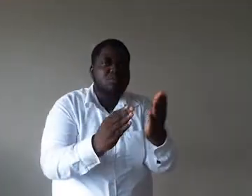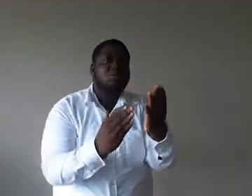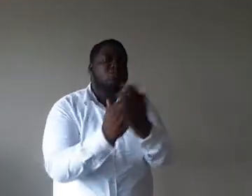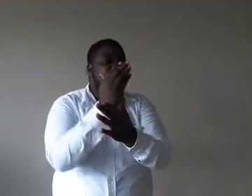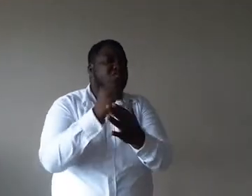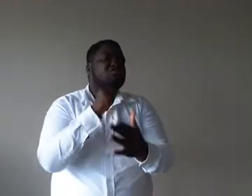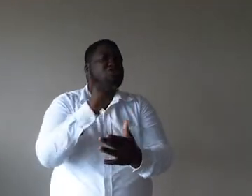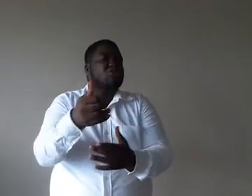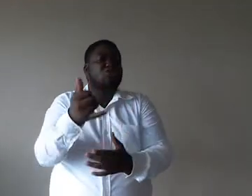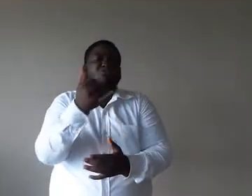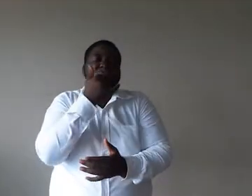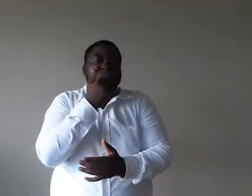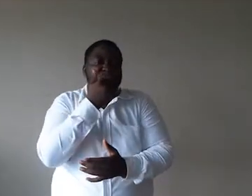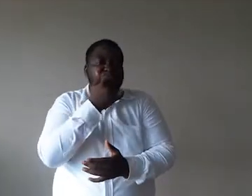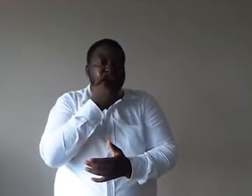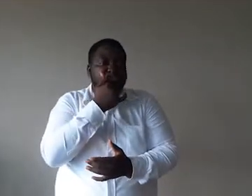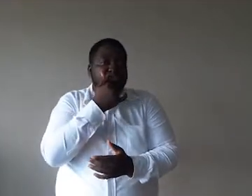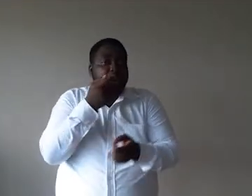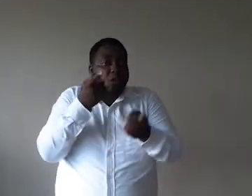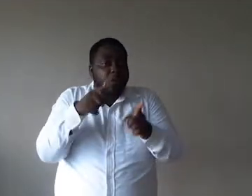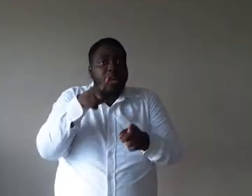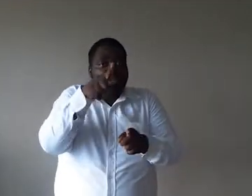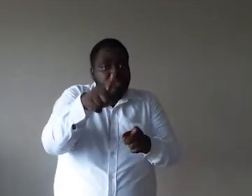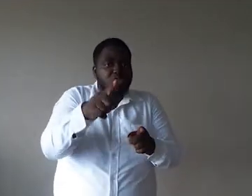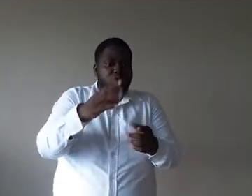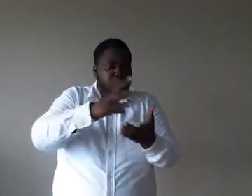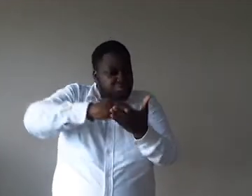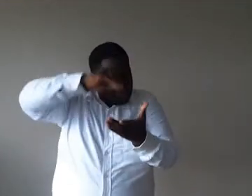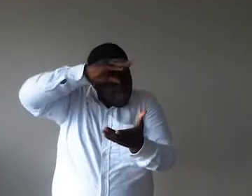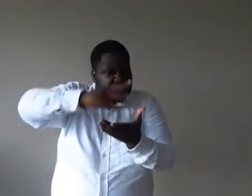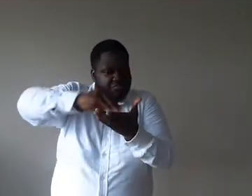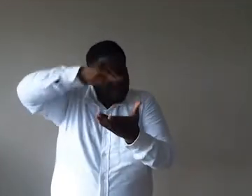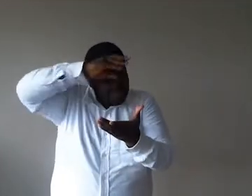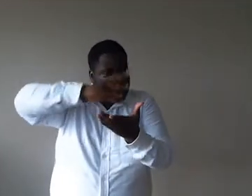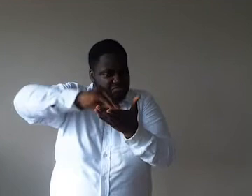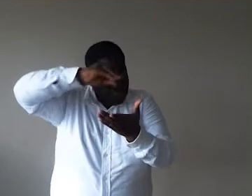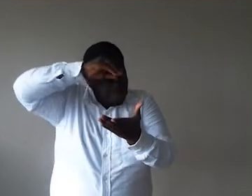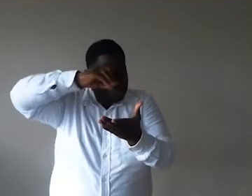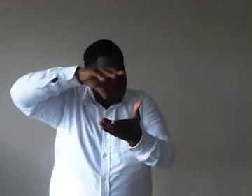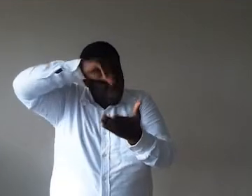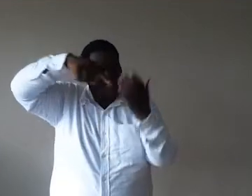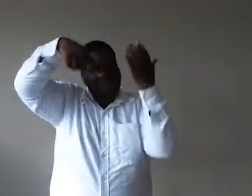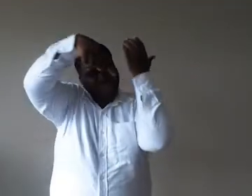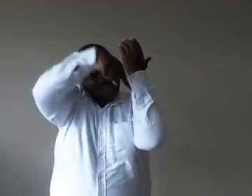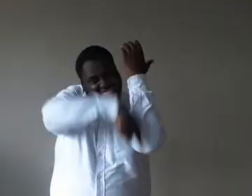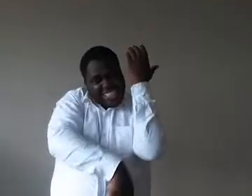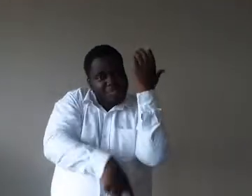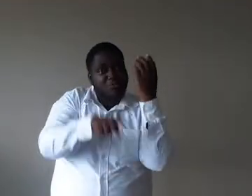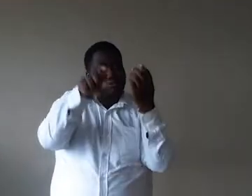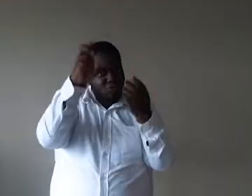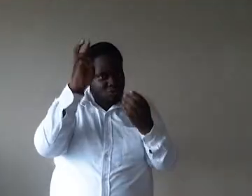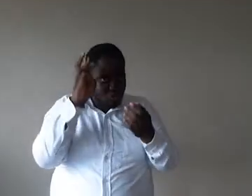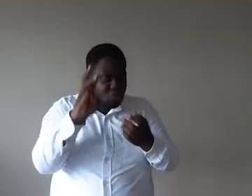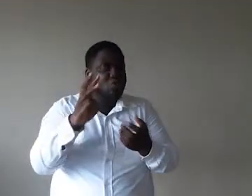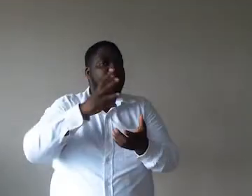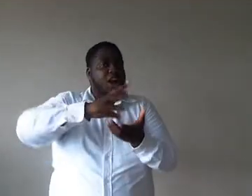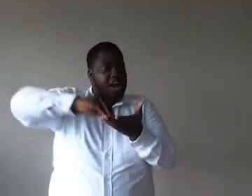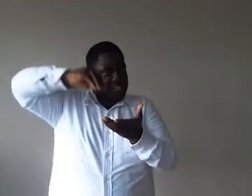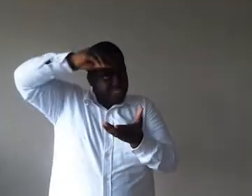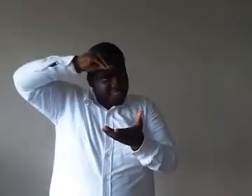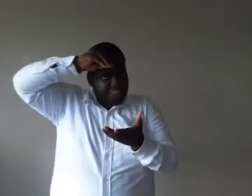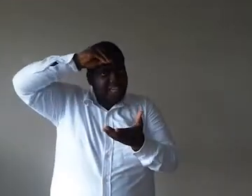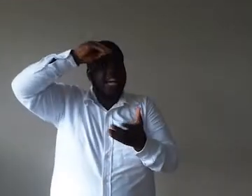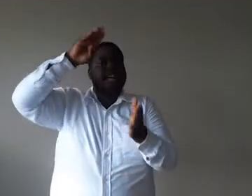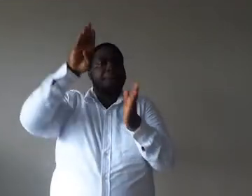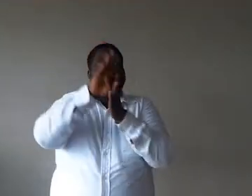hermeneutics. Divine hermeneutics. By hermeneutics, it simply means the act and the science of interpreting the scriptures.